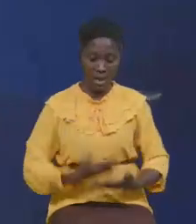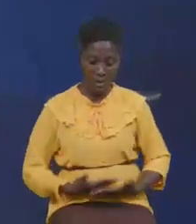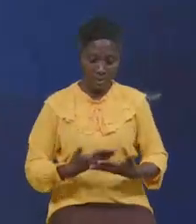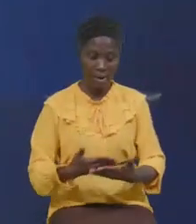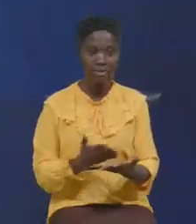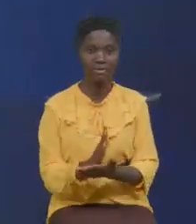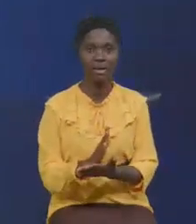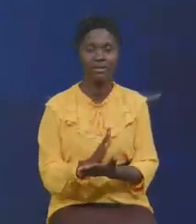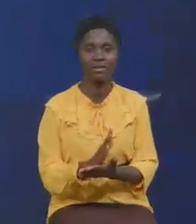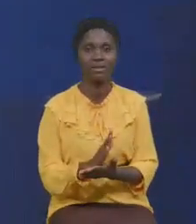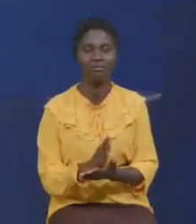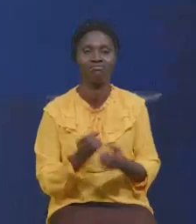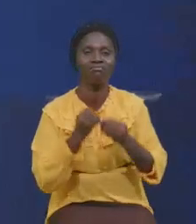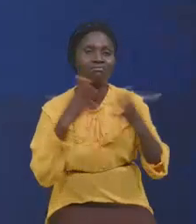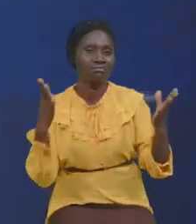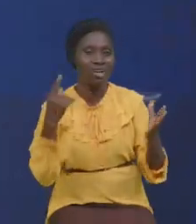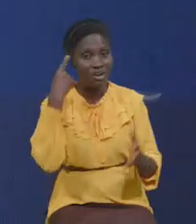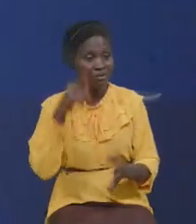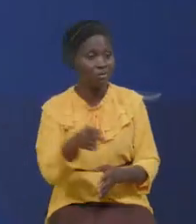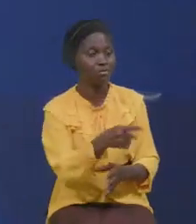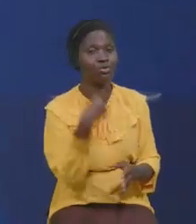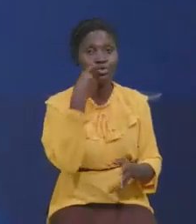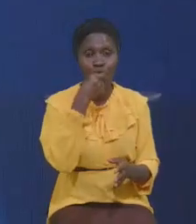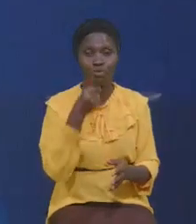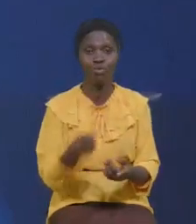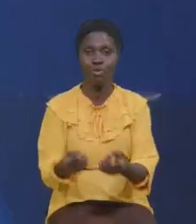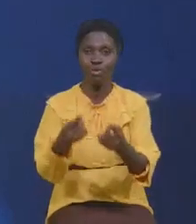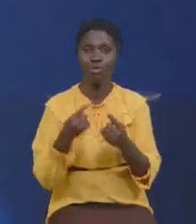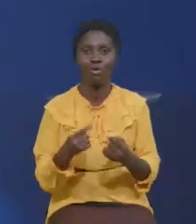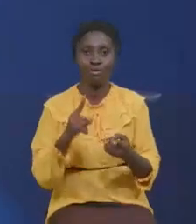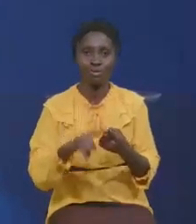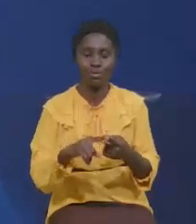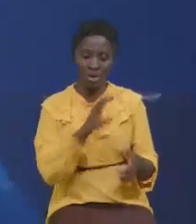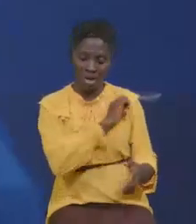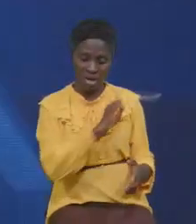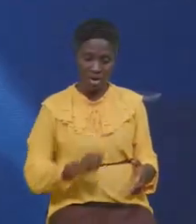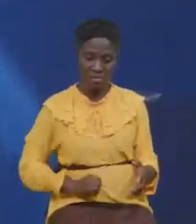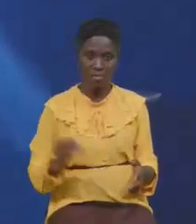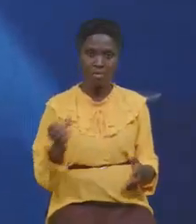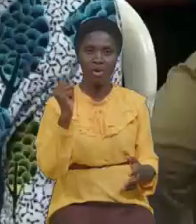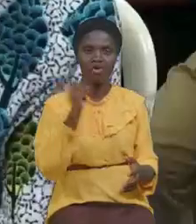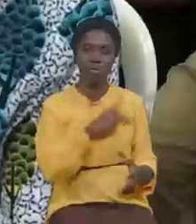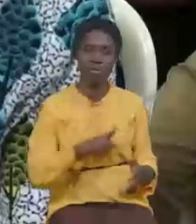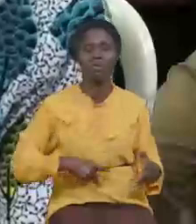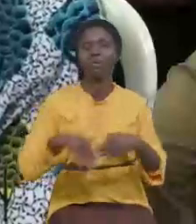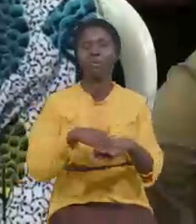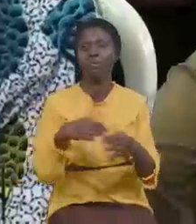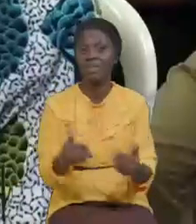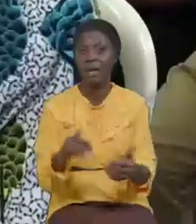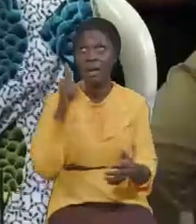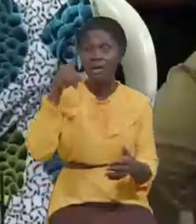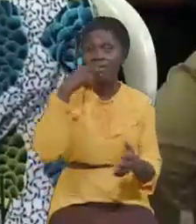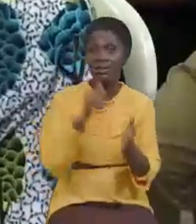for those who come to Emmanuel's kingdom. And now it says, it